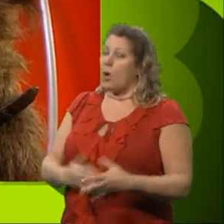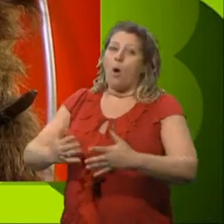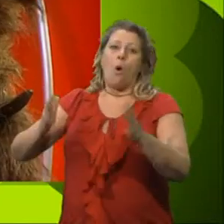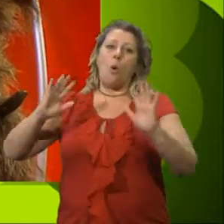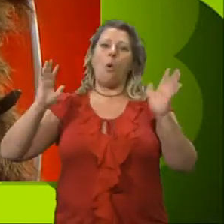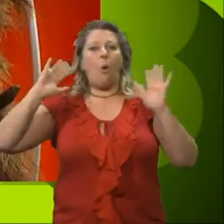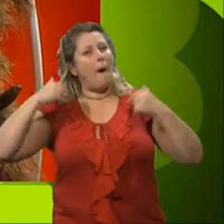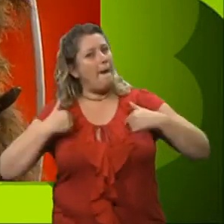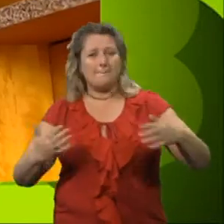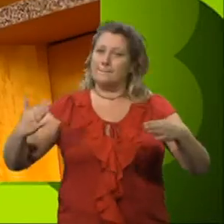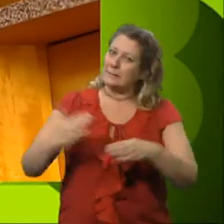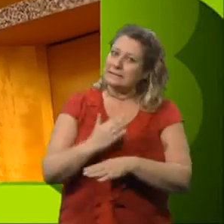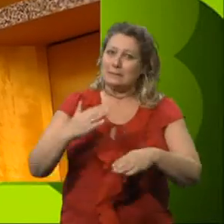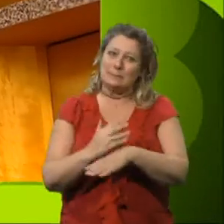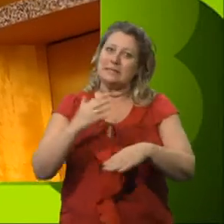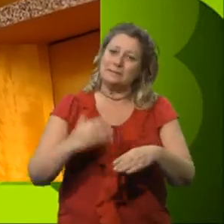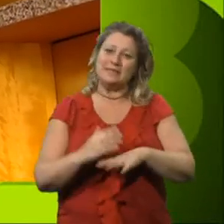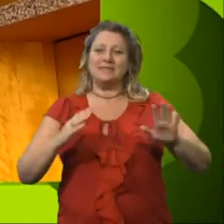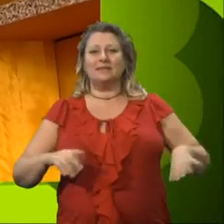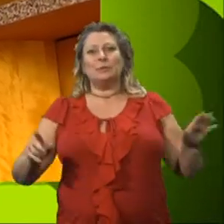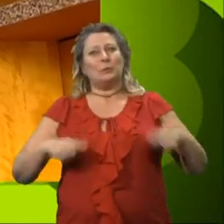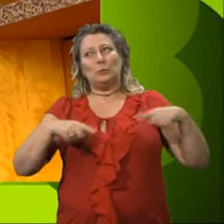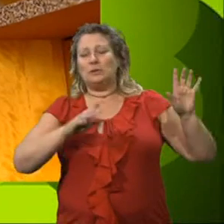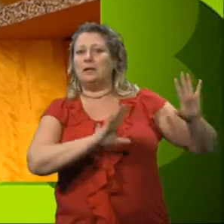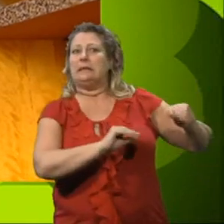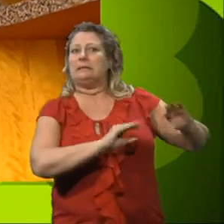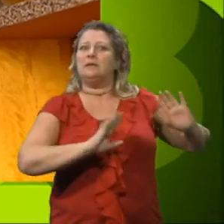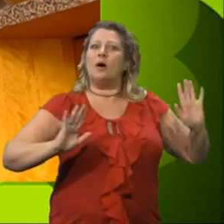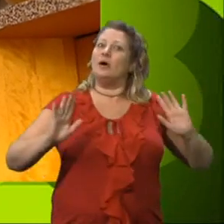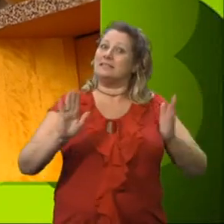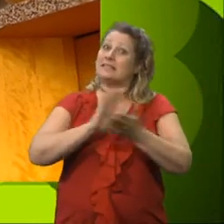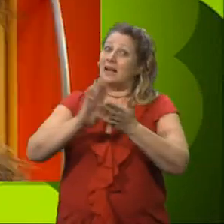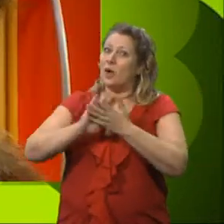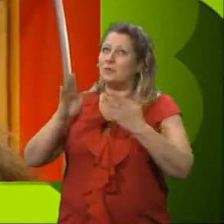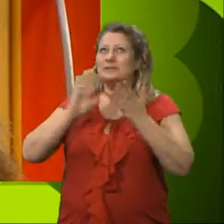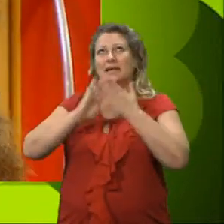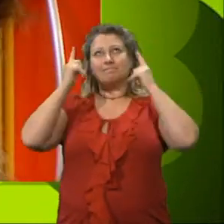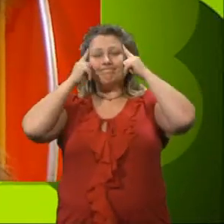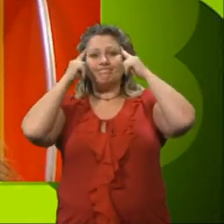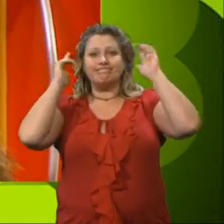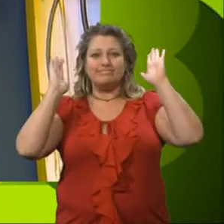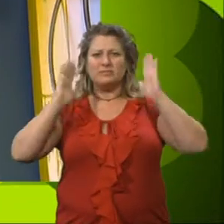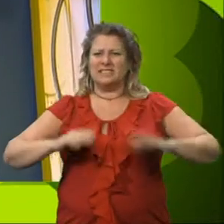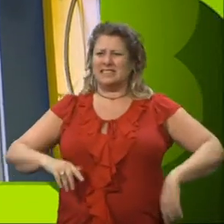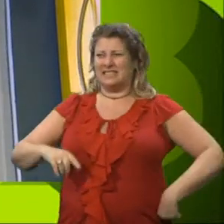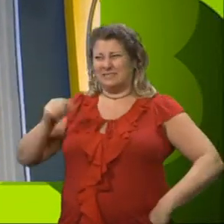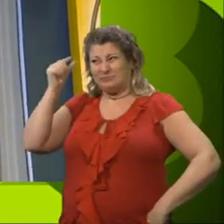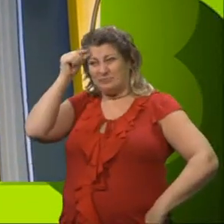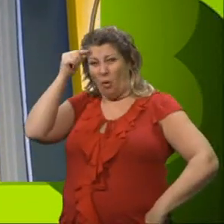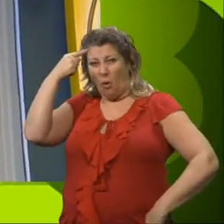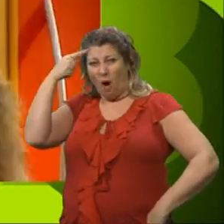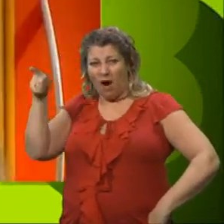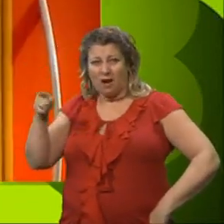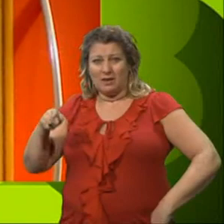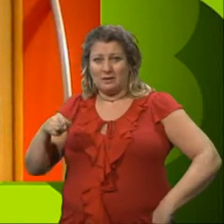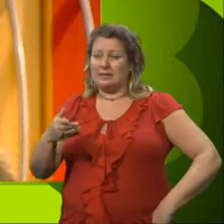Busy, busy, busy. But you know what they say? Tidy home, tidy mind. Tidy mind, more like. Give me that